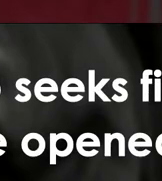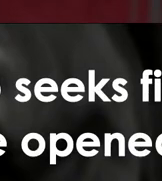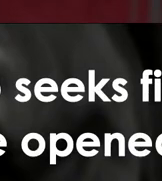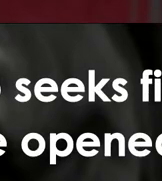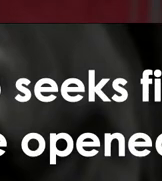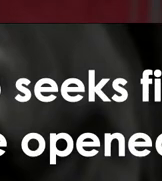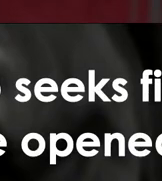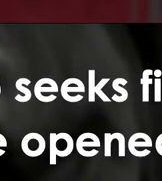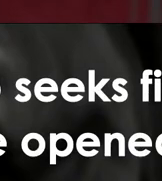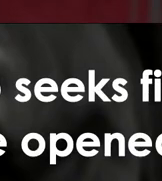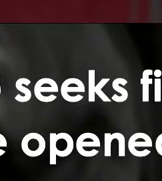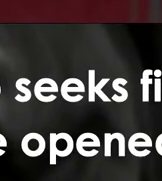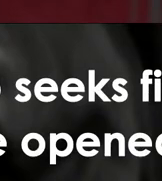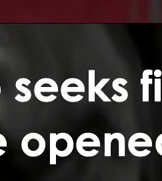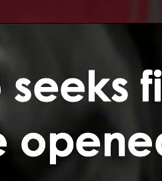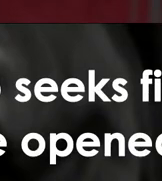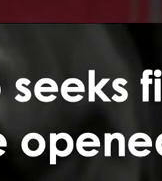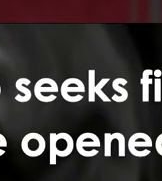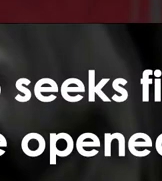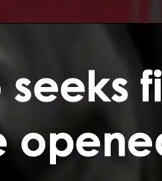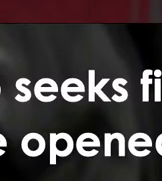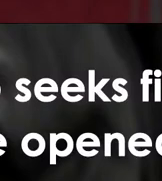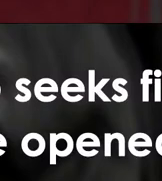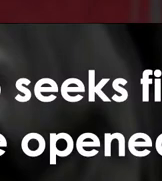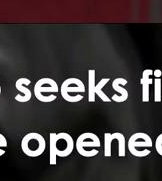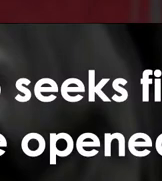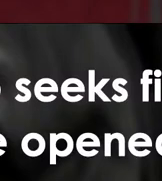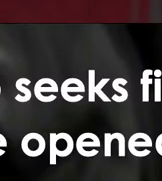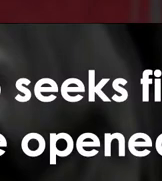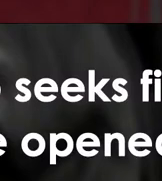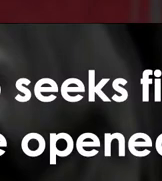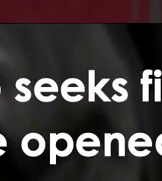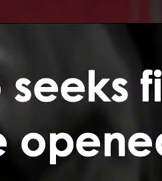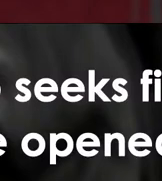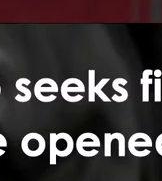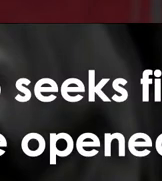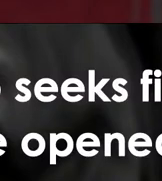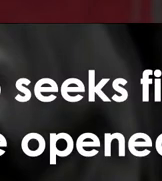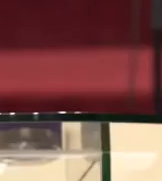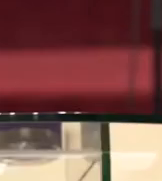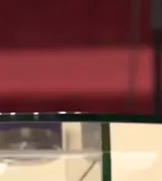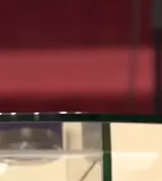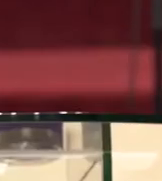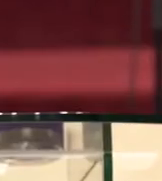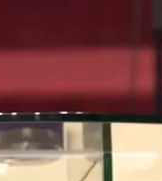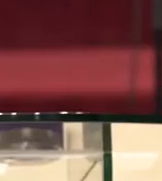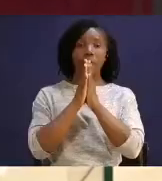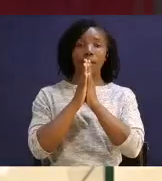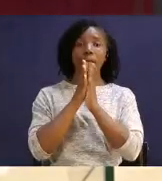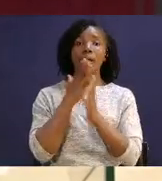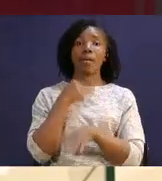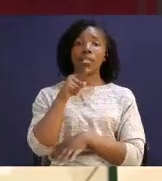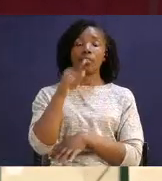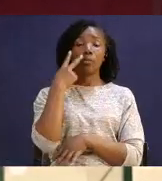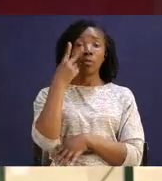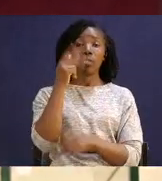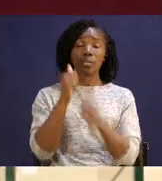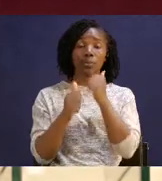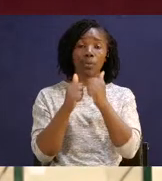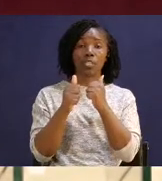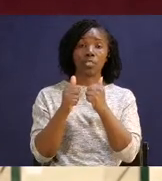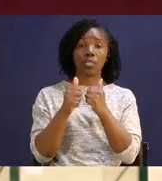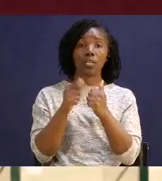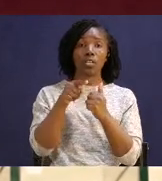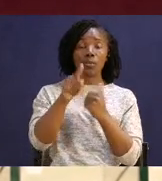what? Receive. So receive. So close your eyes. Close your eyes. I want you to see that which